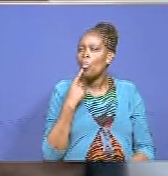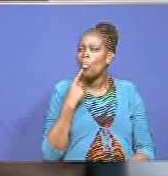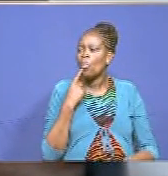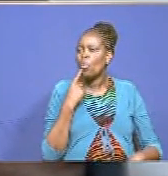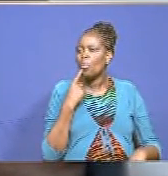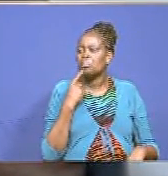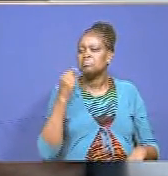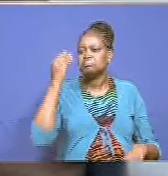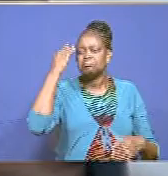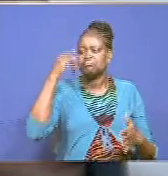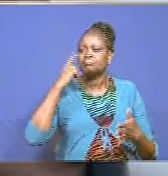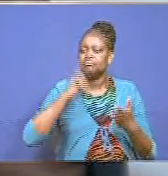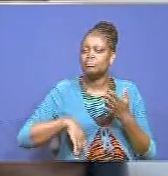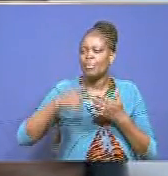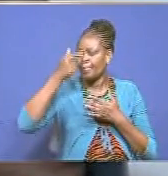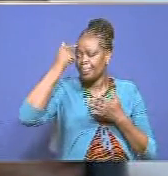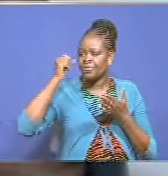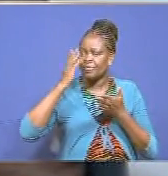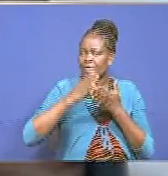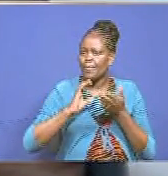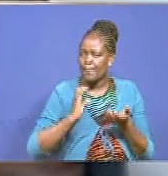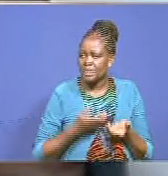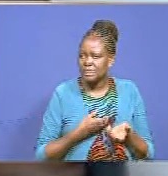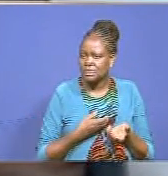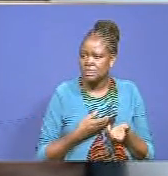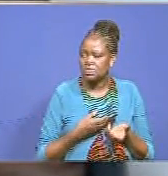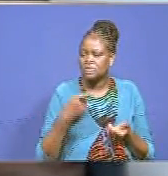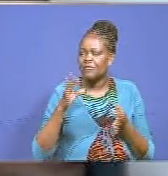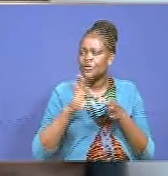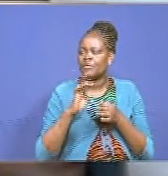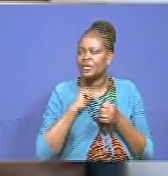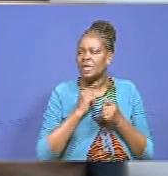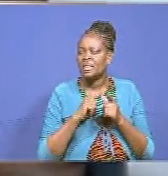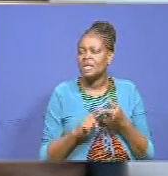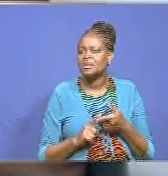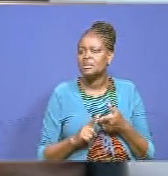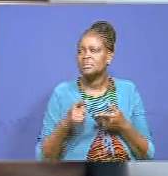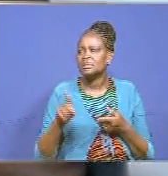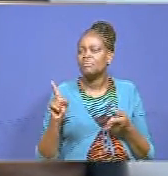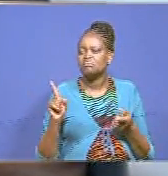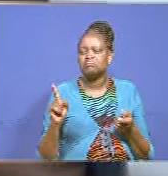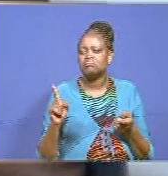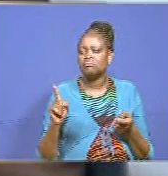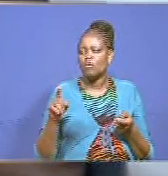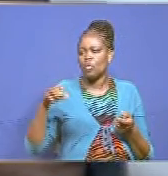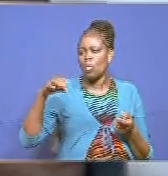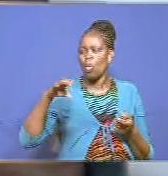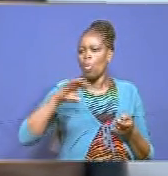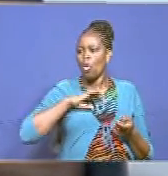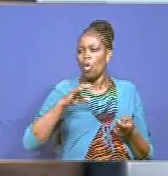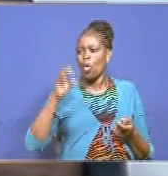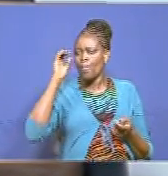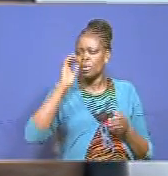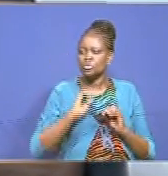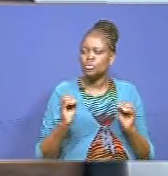put it, but because of some committees they're in, they can't stand on their own because they feel if they go